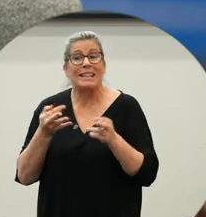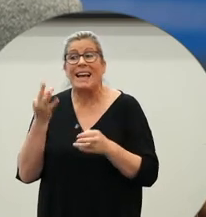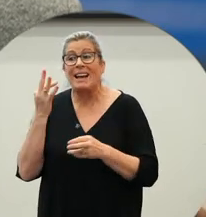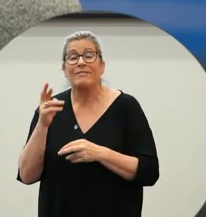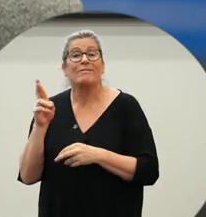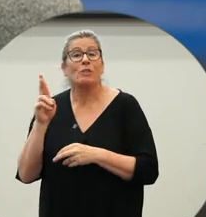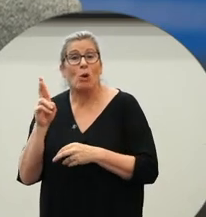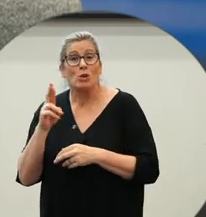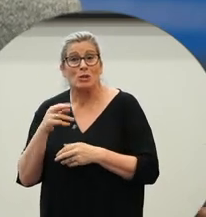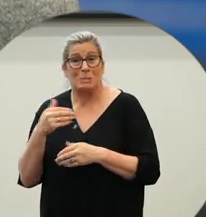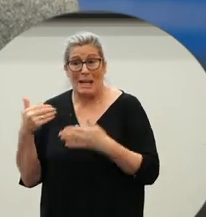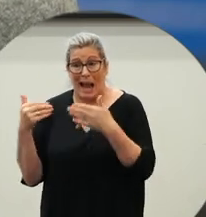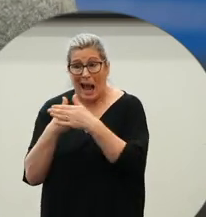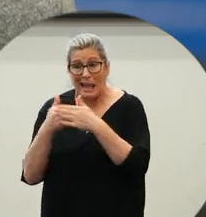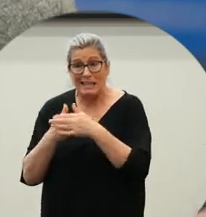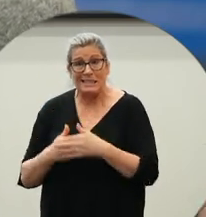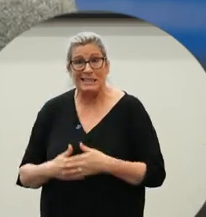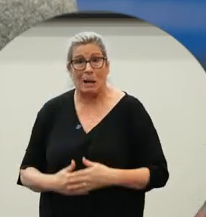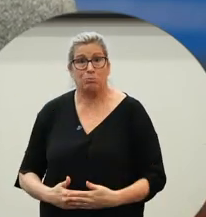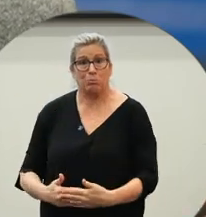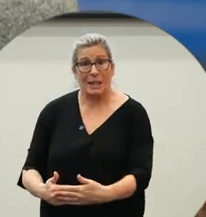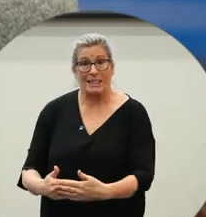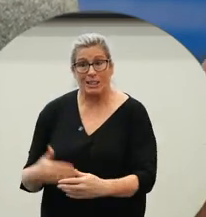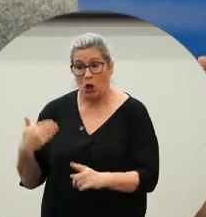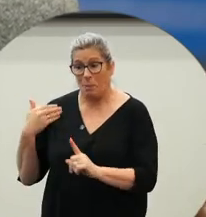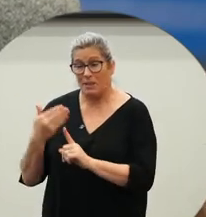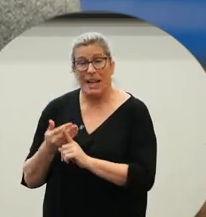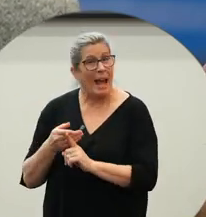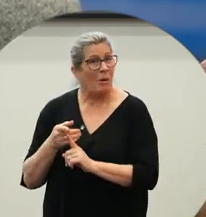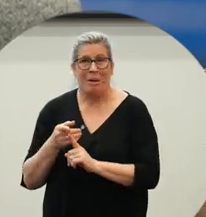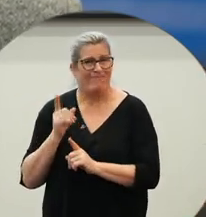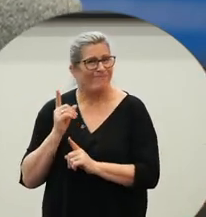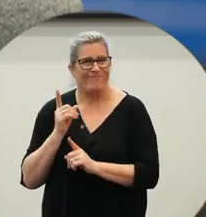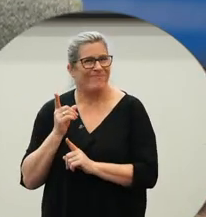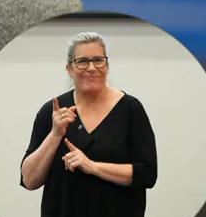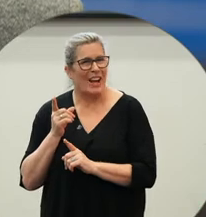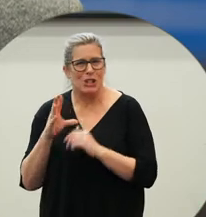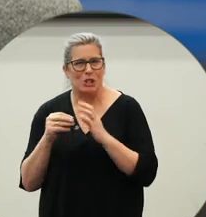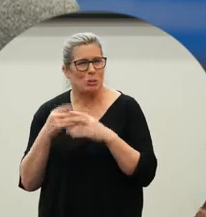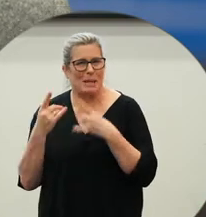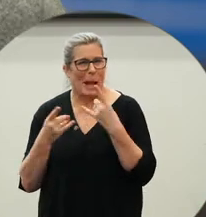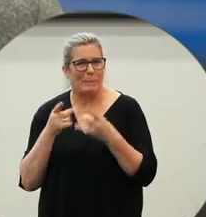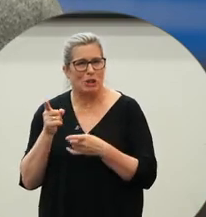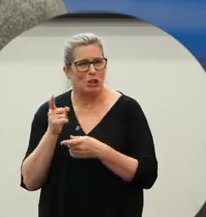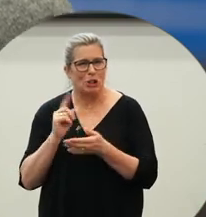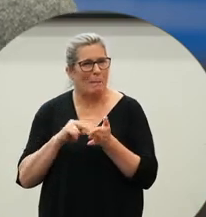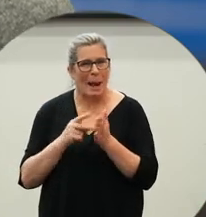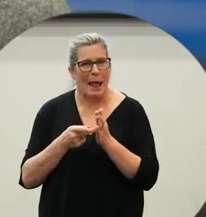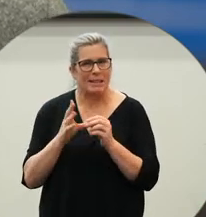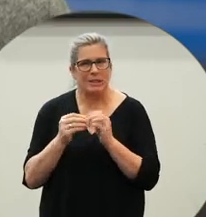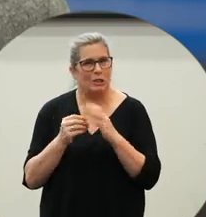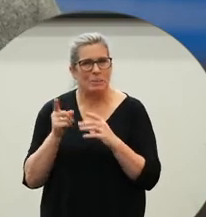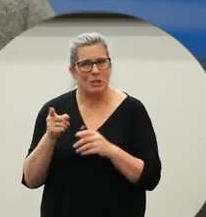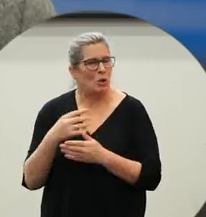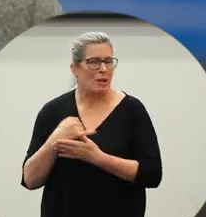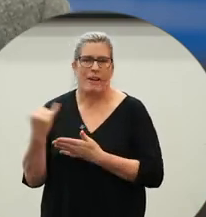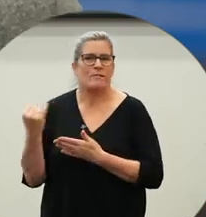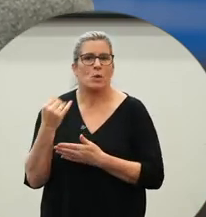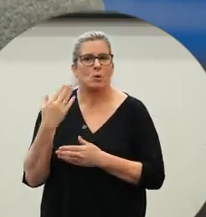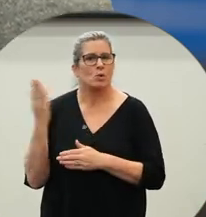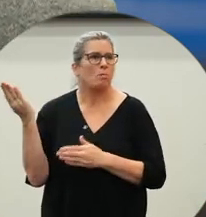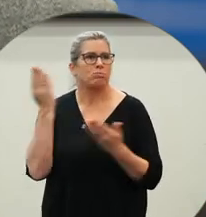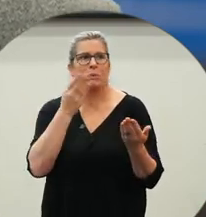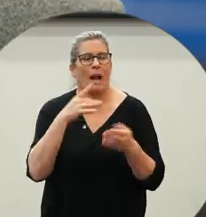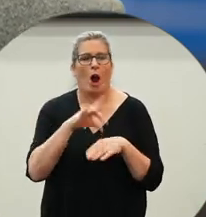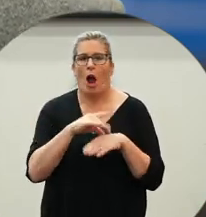has been hiding until now her pregnancy, then something's up. She's obviously planning something. So they refused to send her to the hospital, and